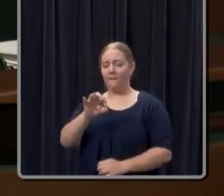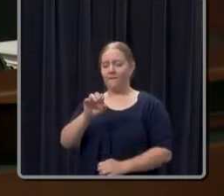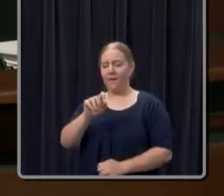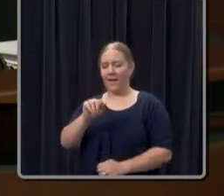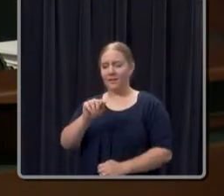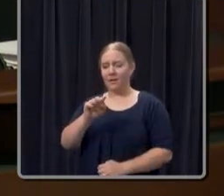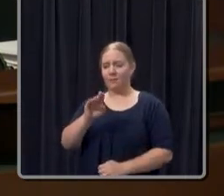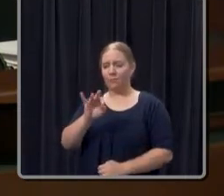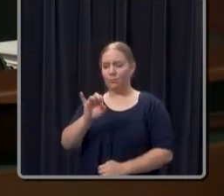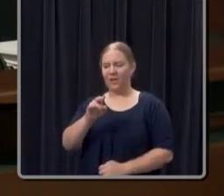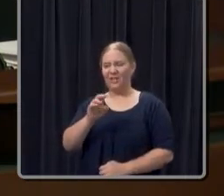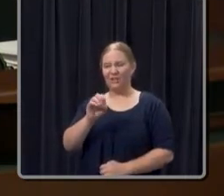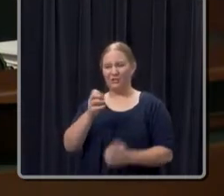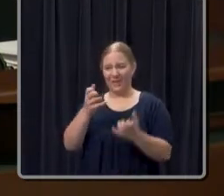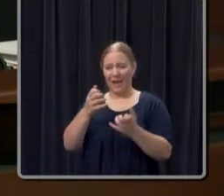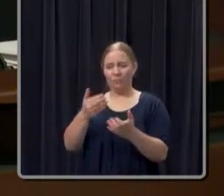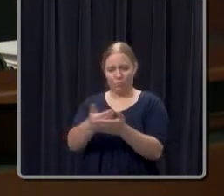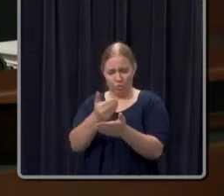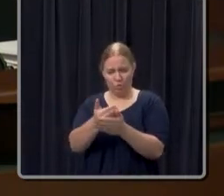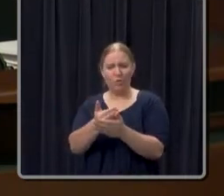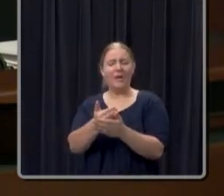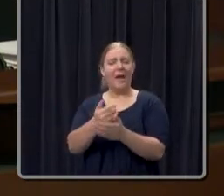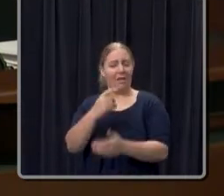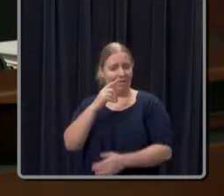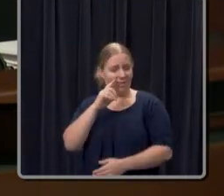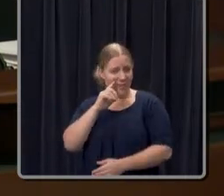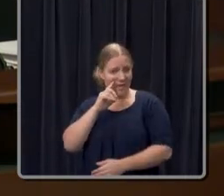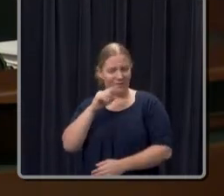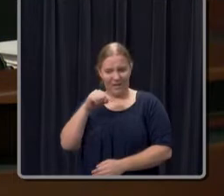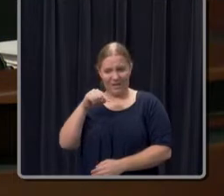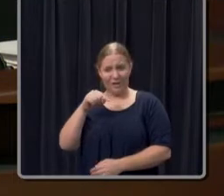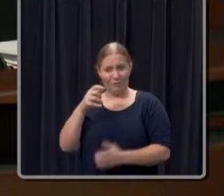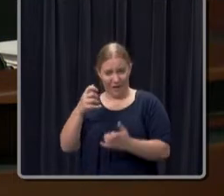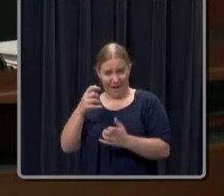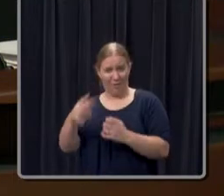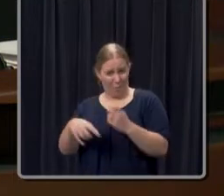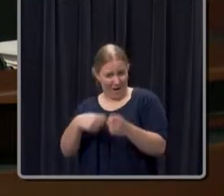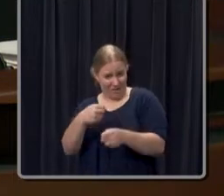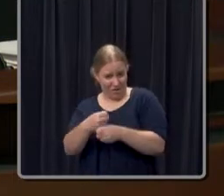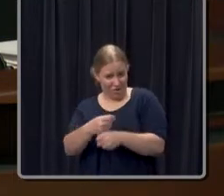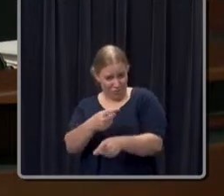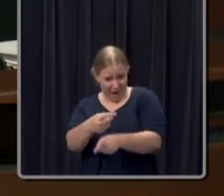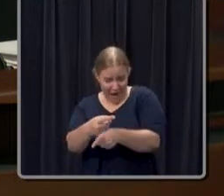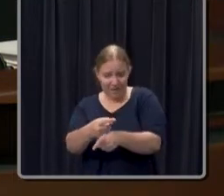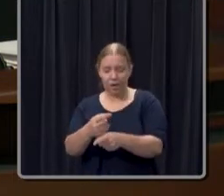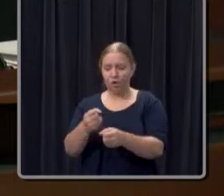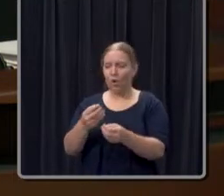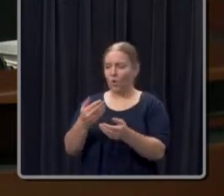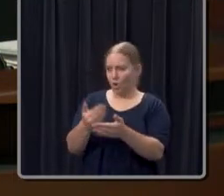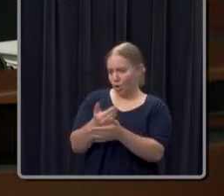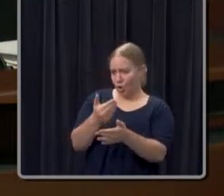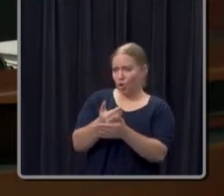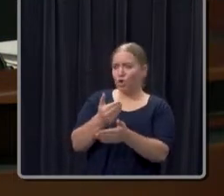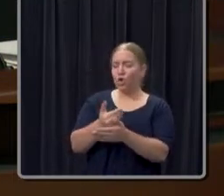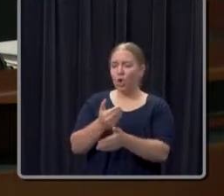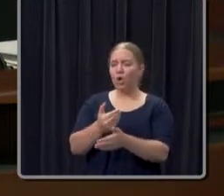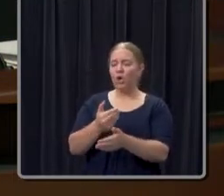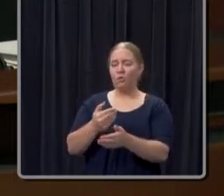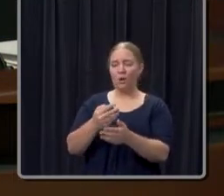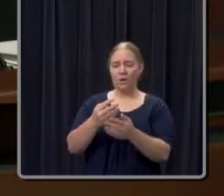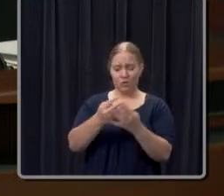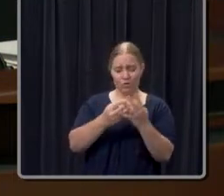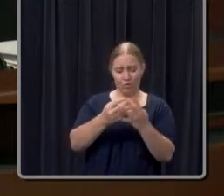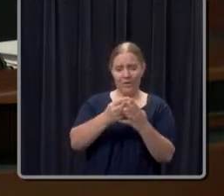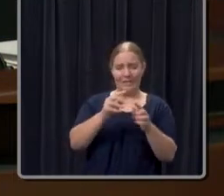I think we're only coming on this year will be a year, right? So it's a new baseline, different from